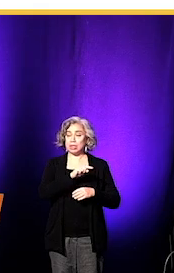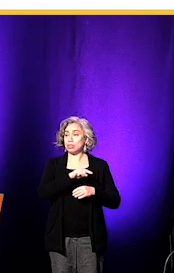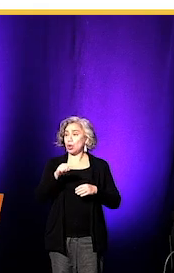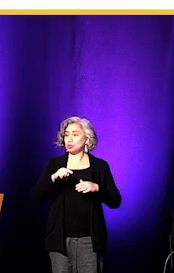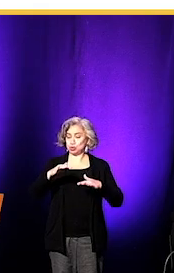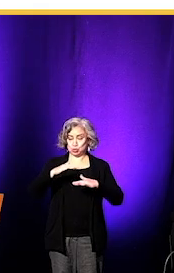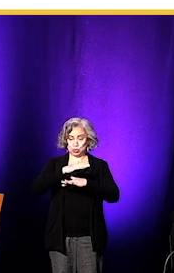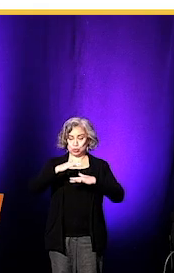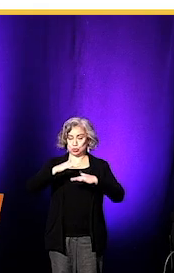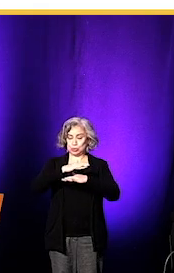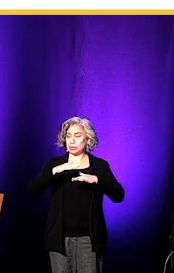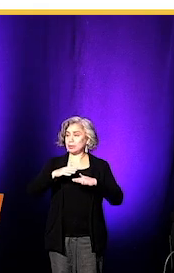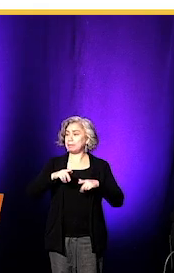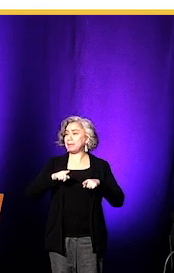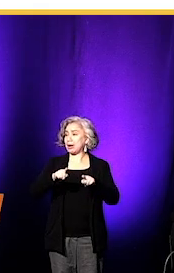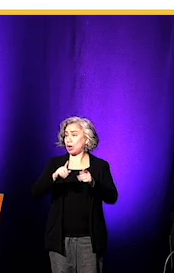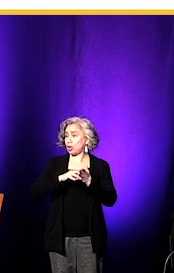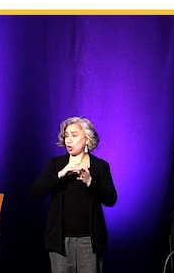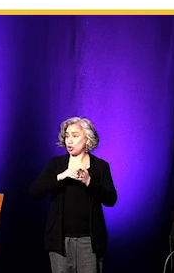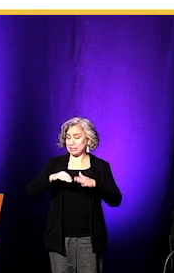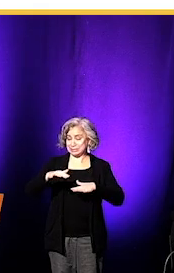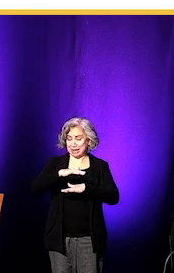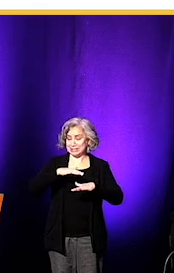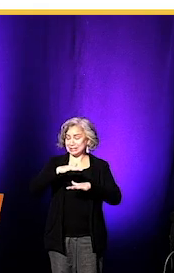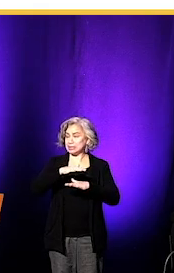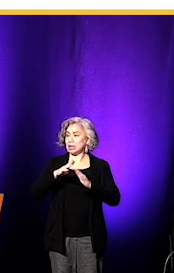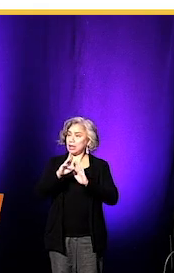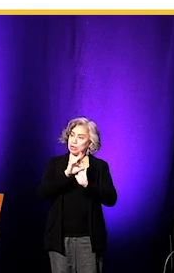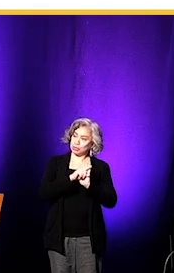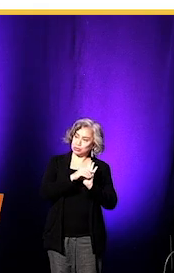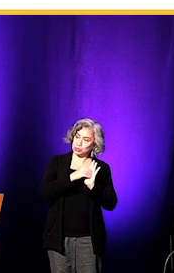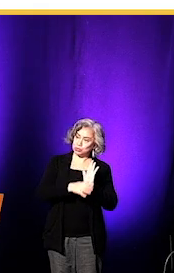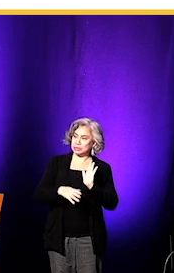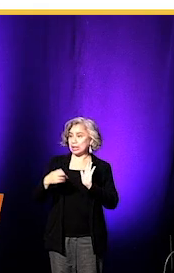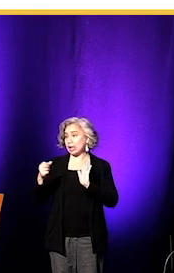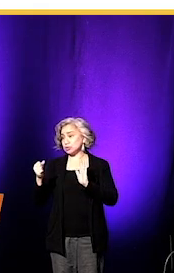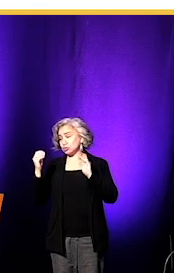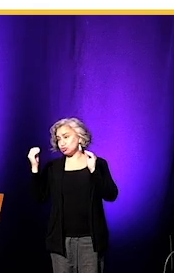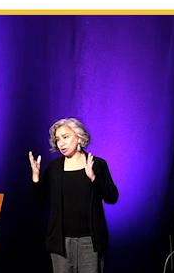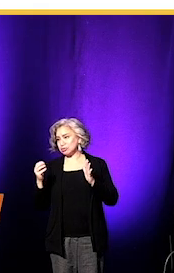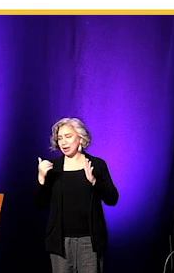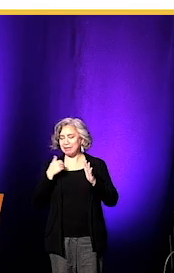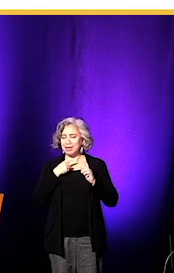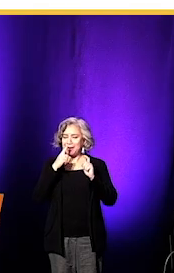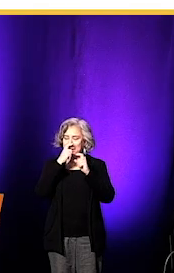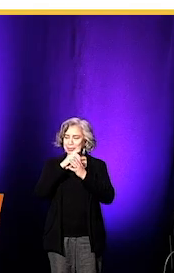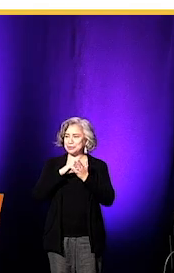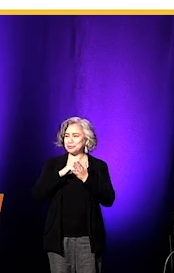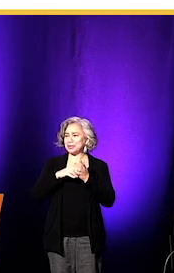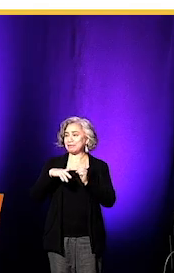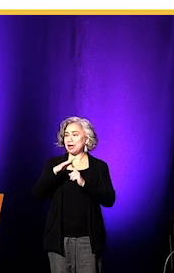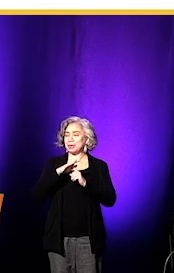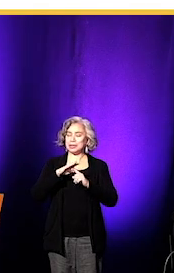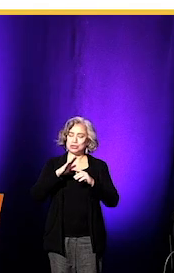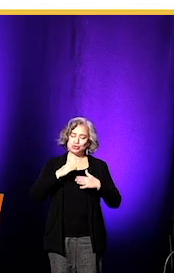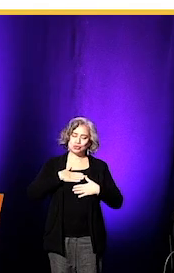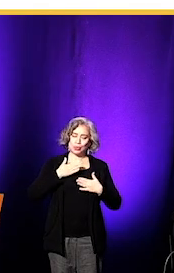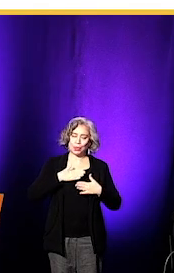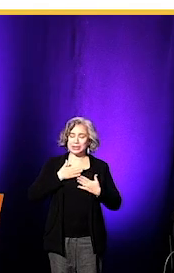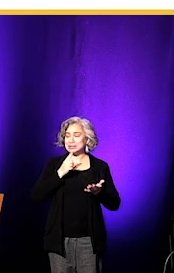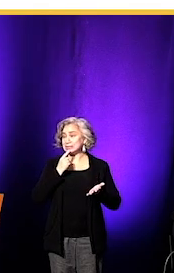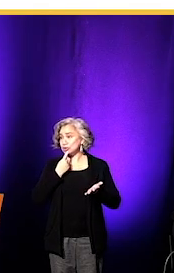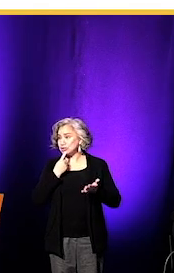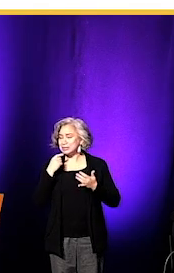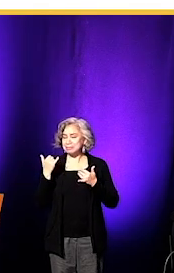undergraduate and high school students and their instructors engaged in complex learning in which joy and seriousness, playfulness, and world